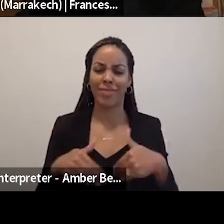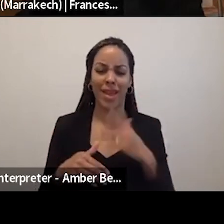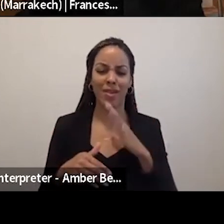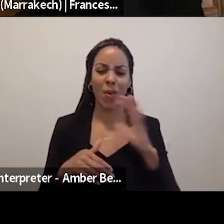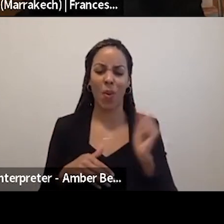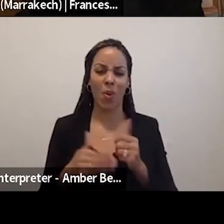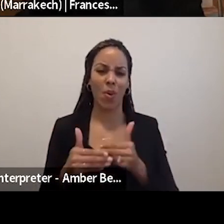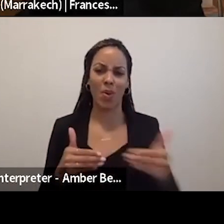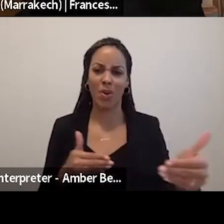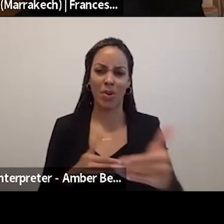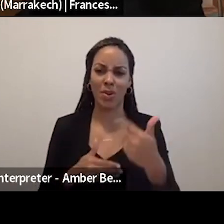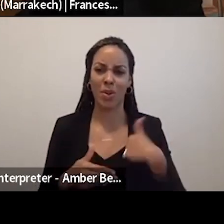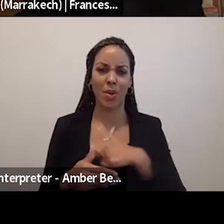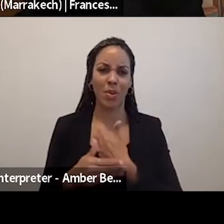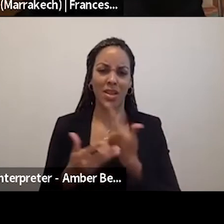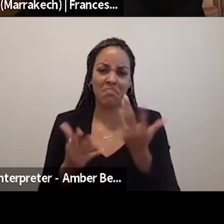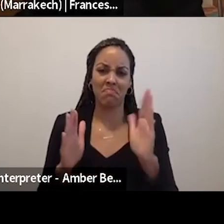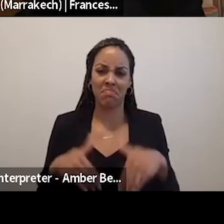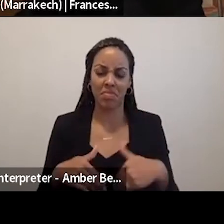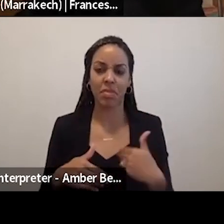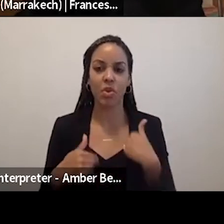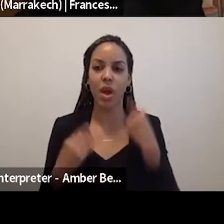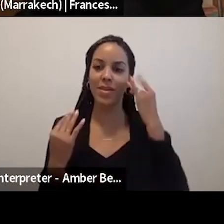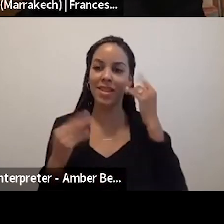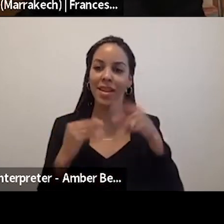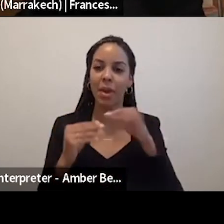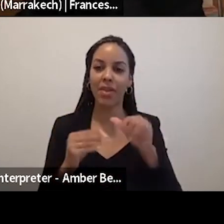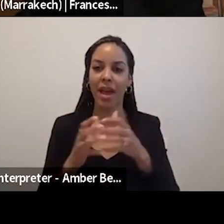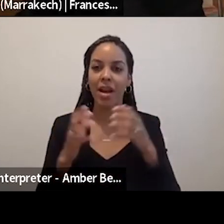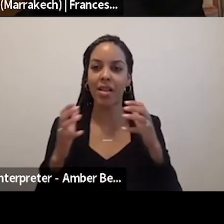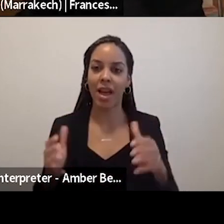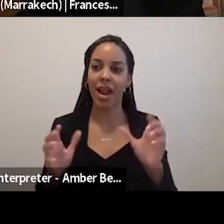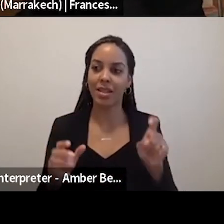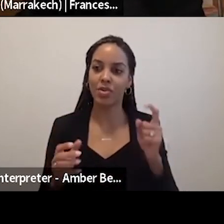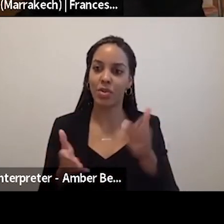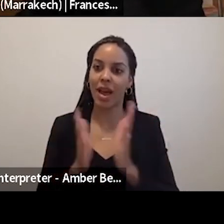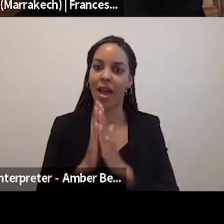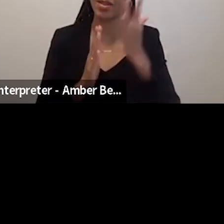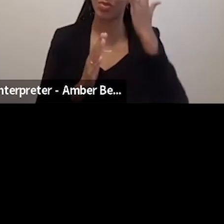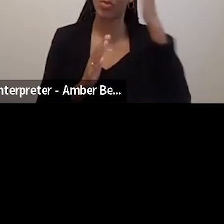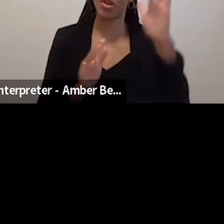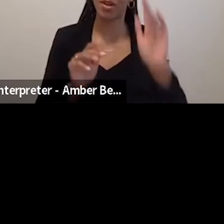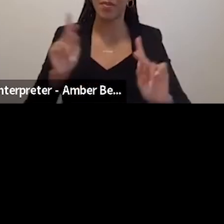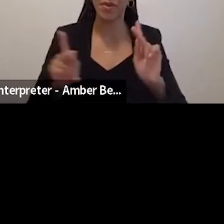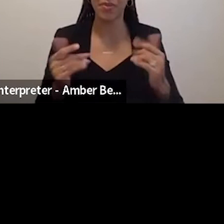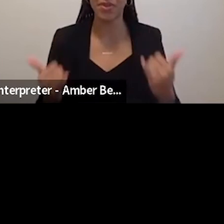something that I've been thinking about a lot. So I had to ask you brilliant people today.